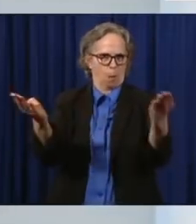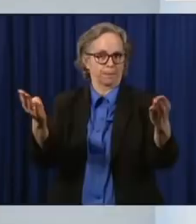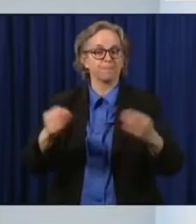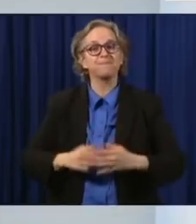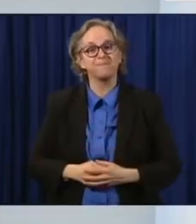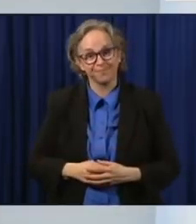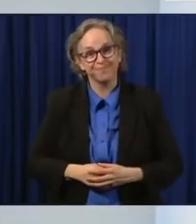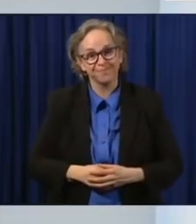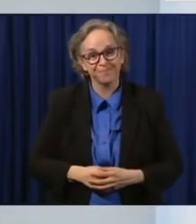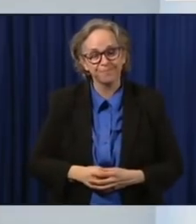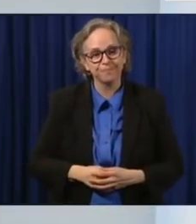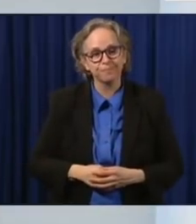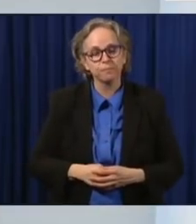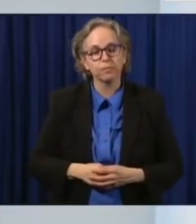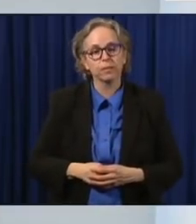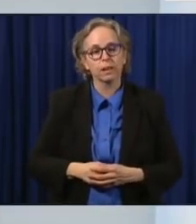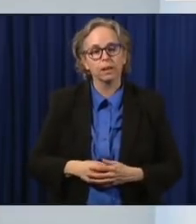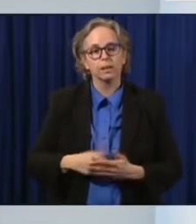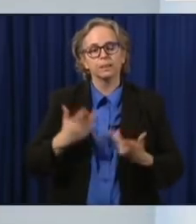Additionally,